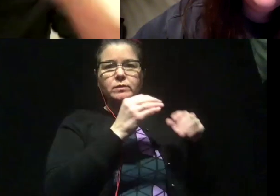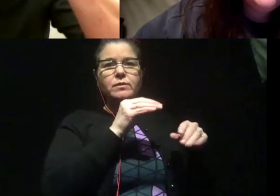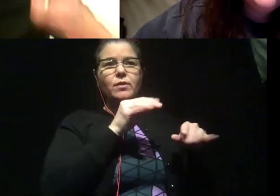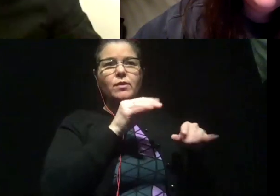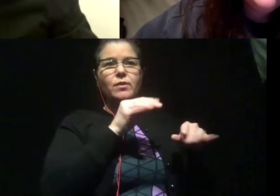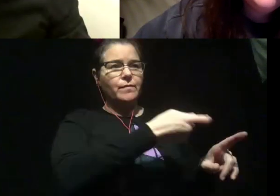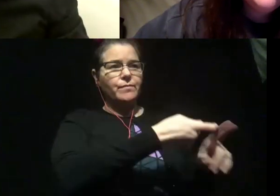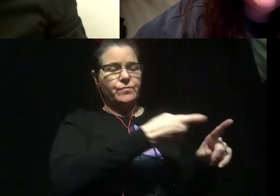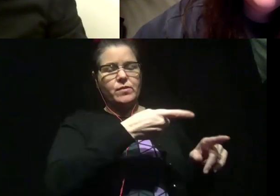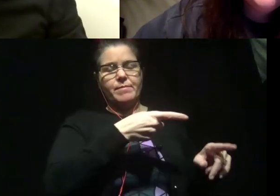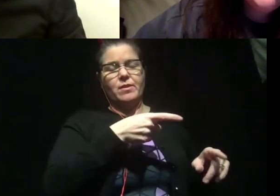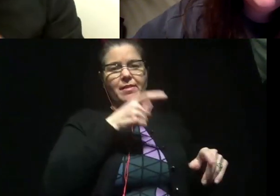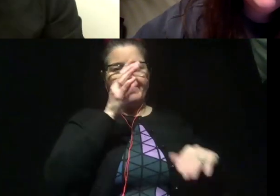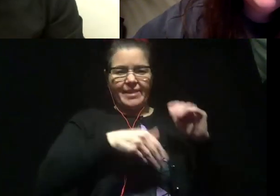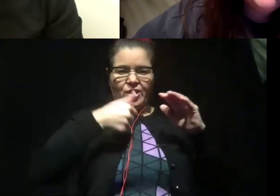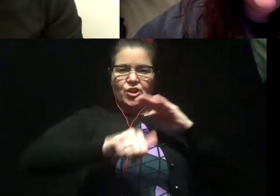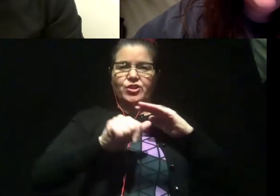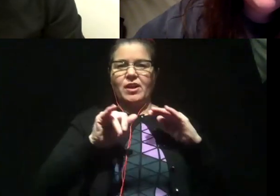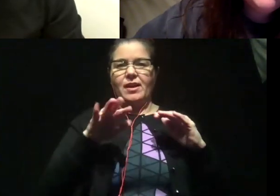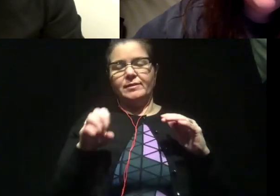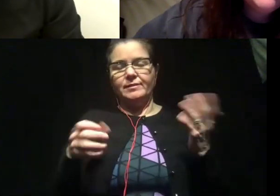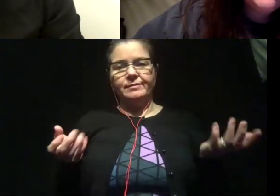than it is to get underneath all the ice.